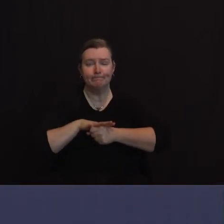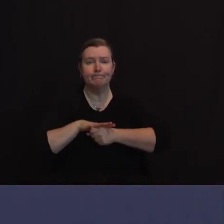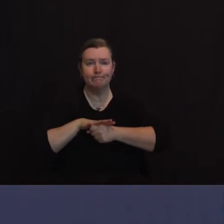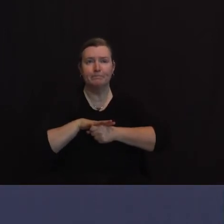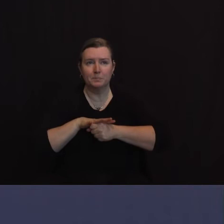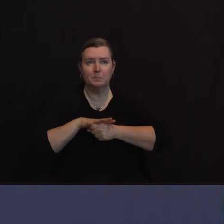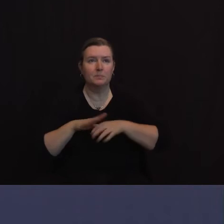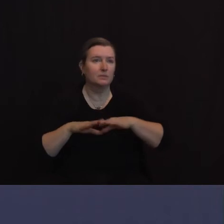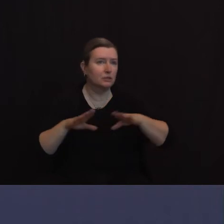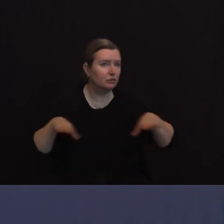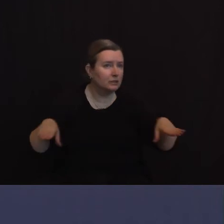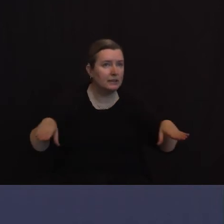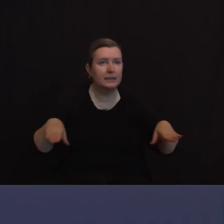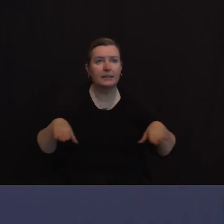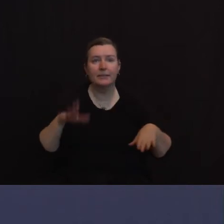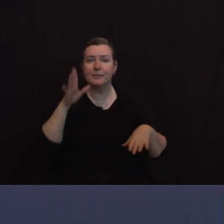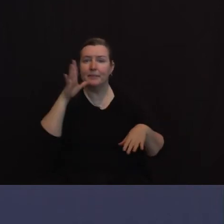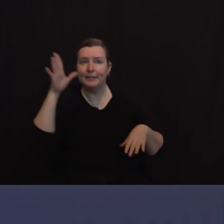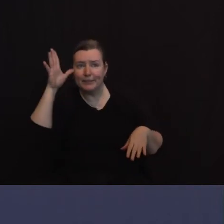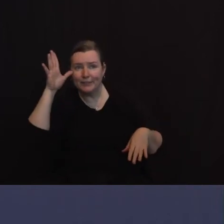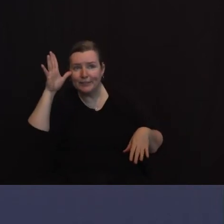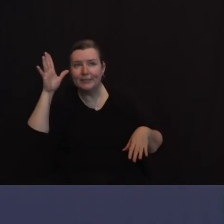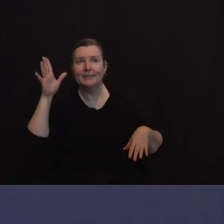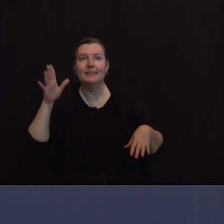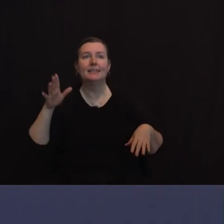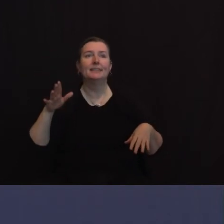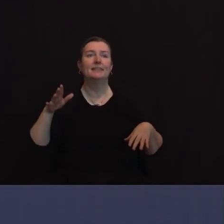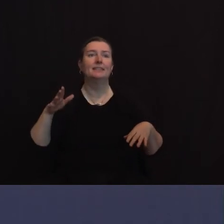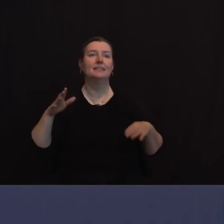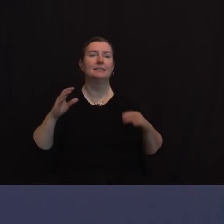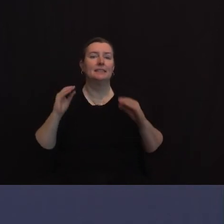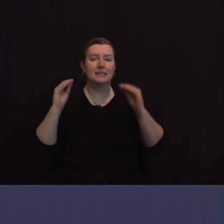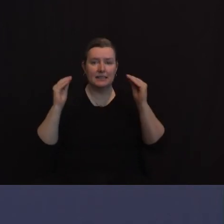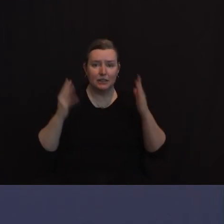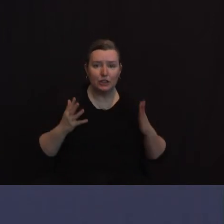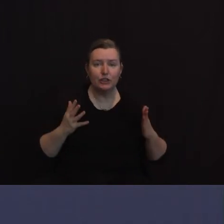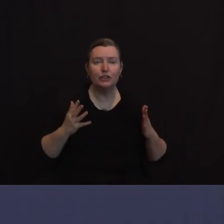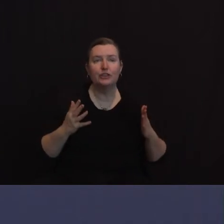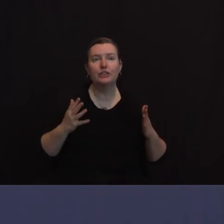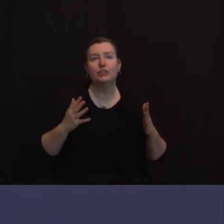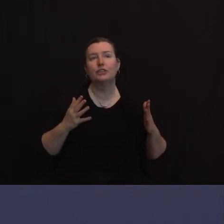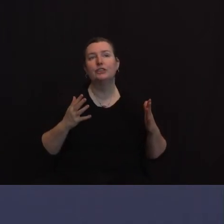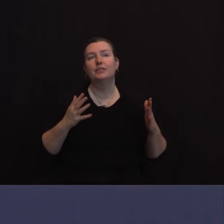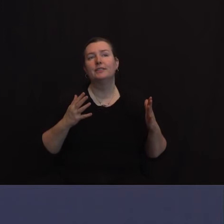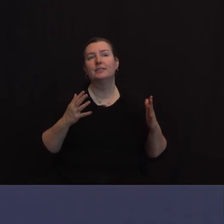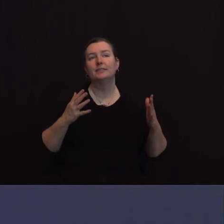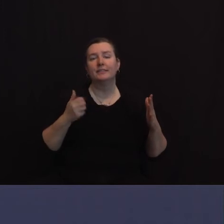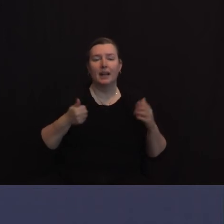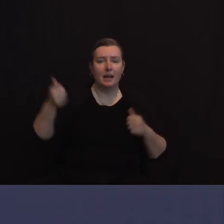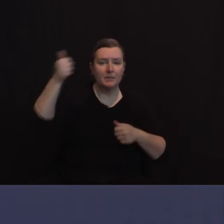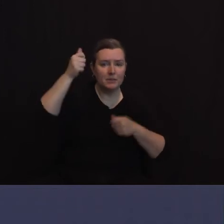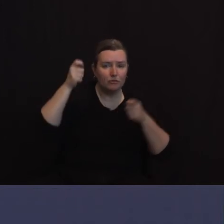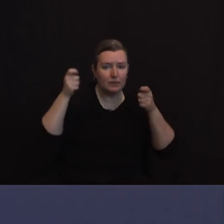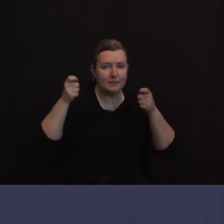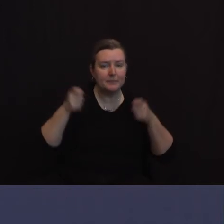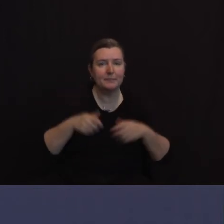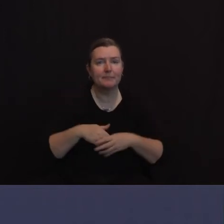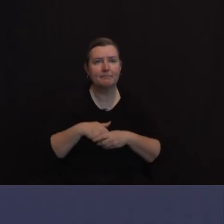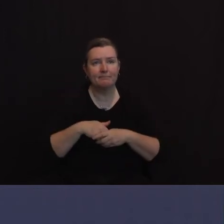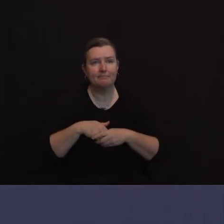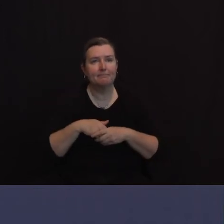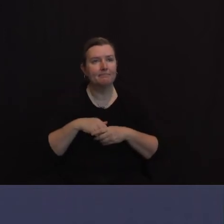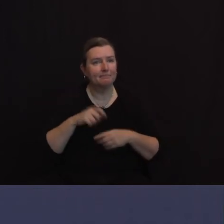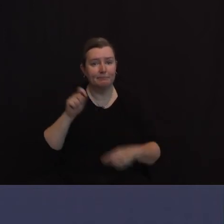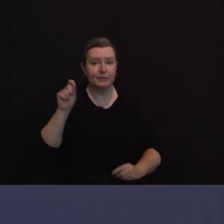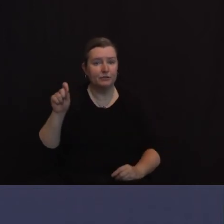kids, educators, administrators, period, full stop. I don't have a today update on